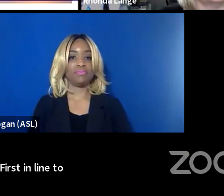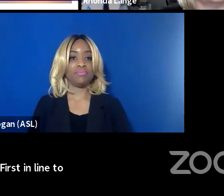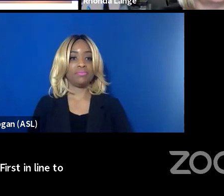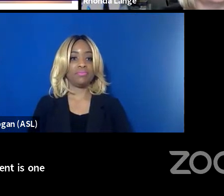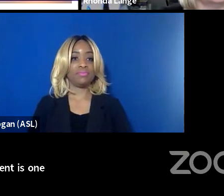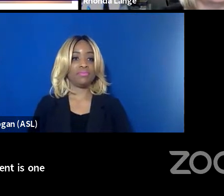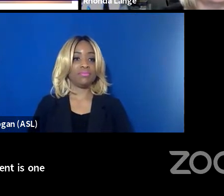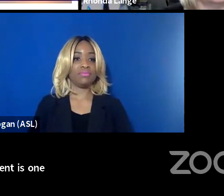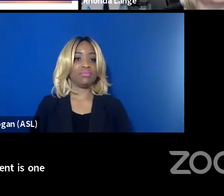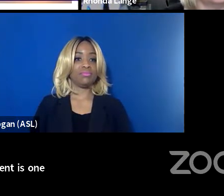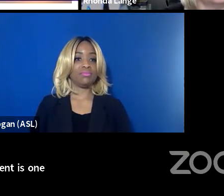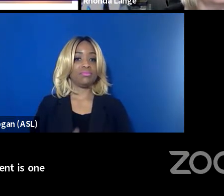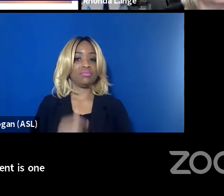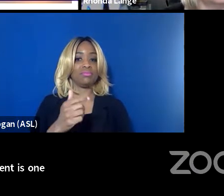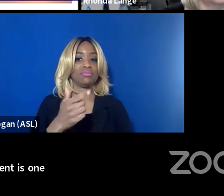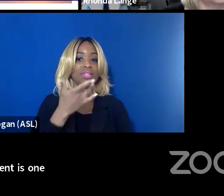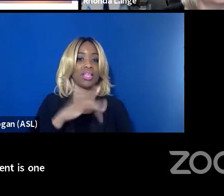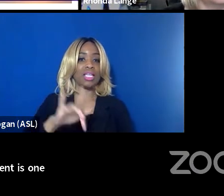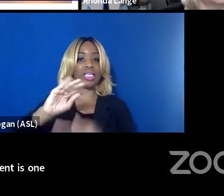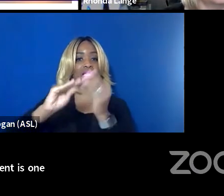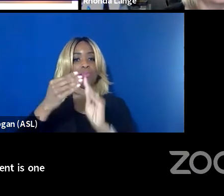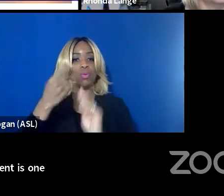Whoever has lucky number one.